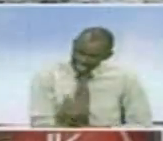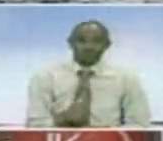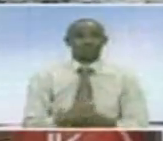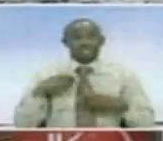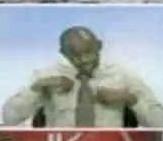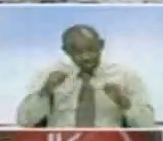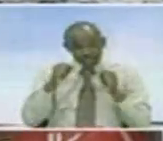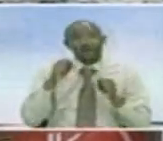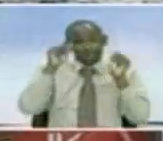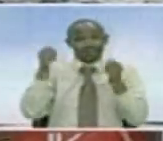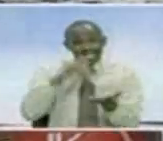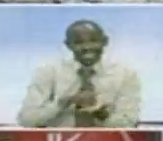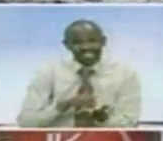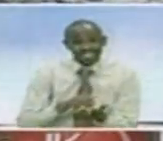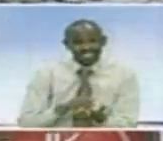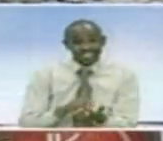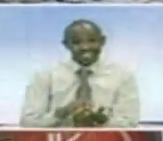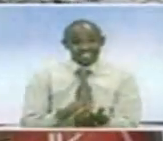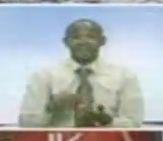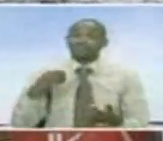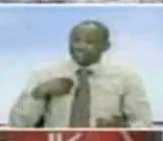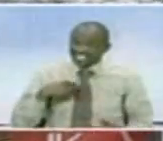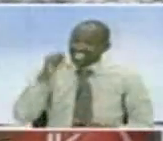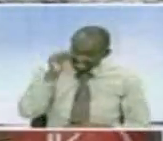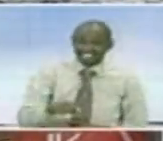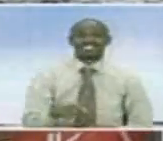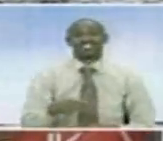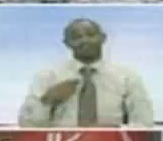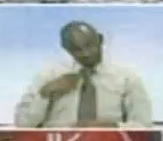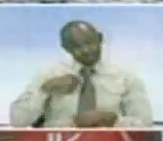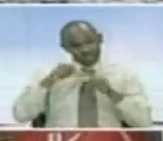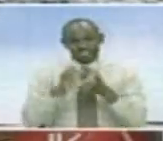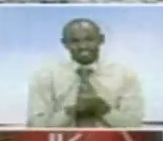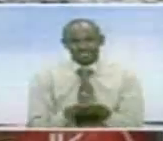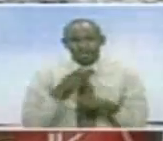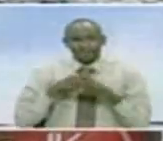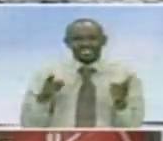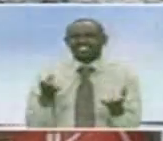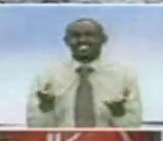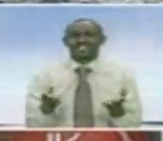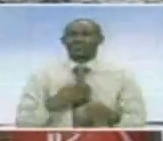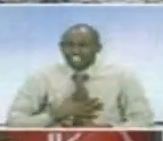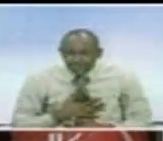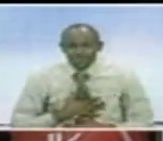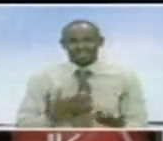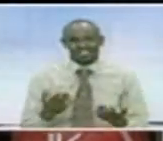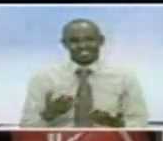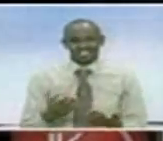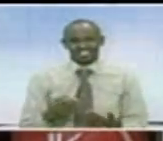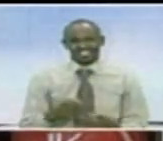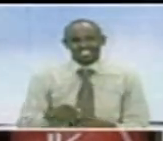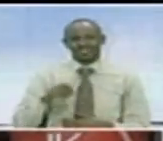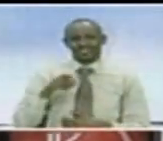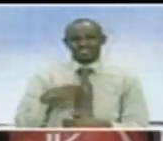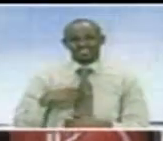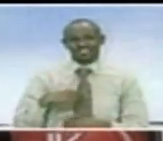You're going for it again? I'm not done yet is the answer. But, Mushimiwa, you know, it's such a